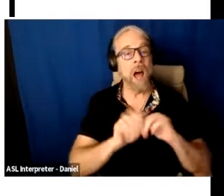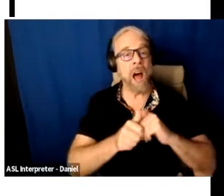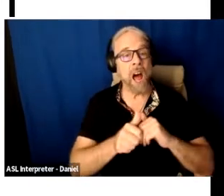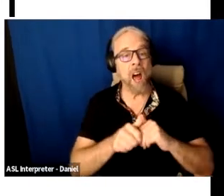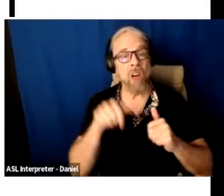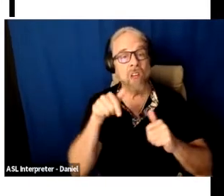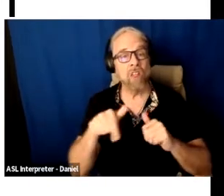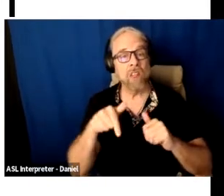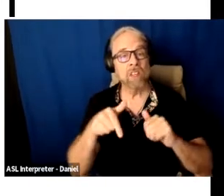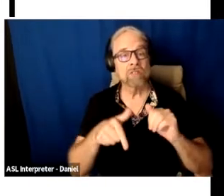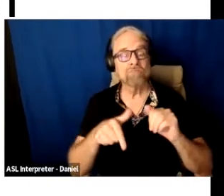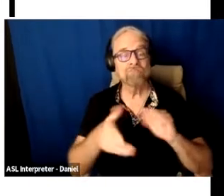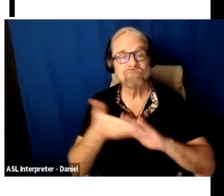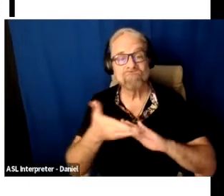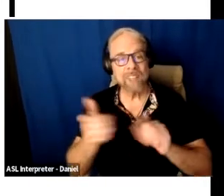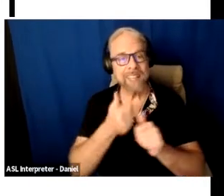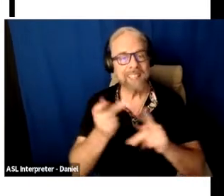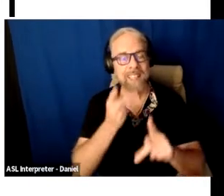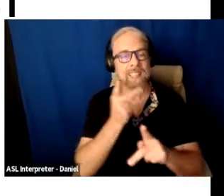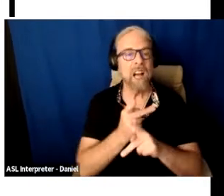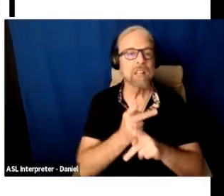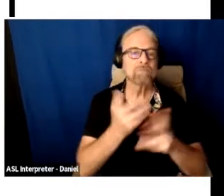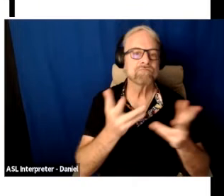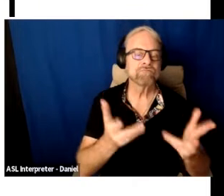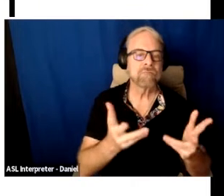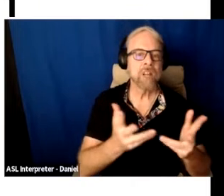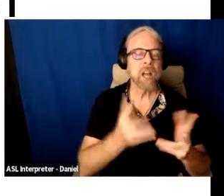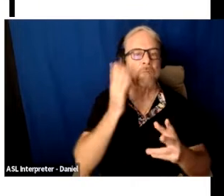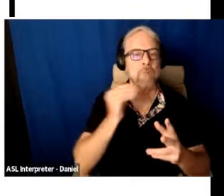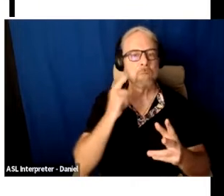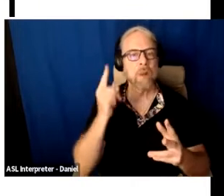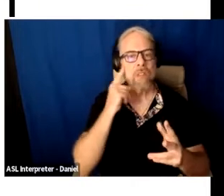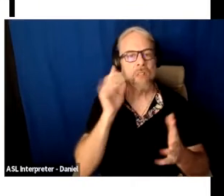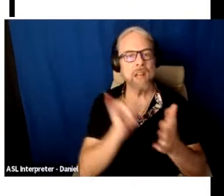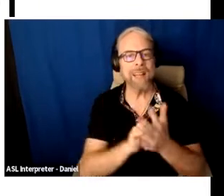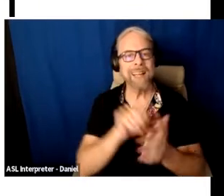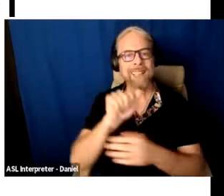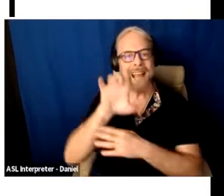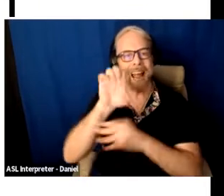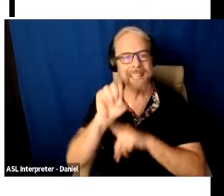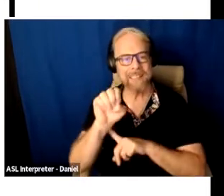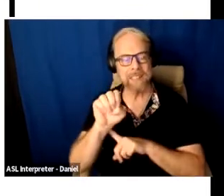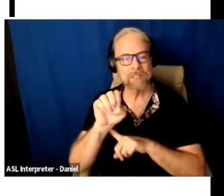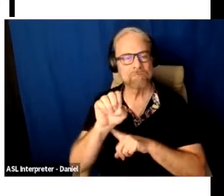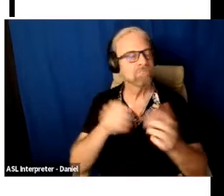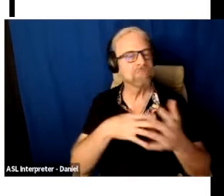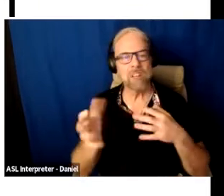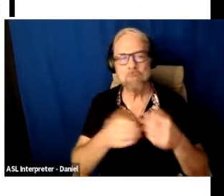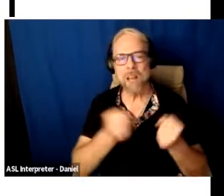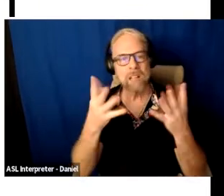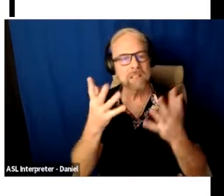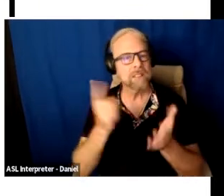that each type of experience is considered to be an ACE, regardless of how many times it